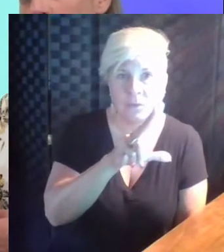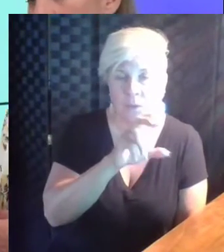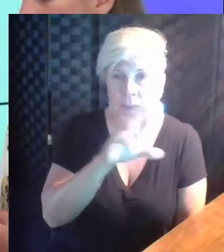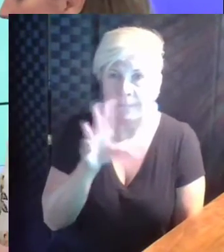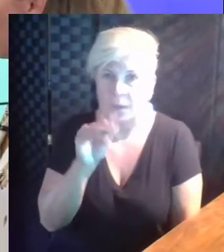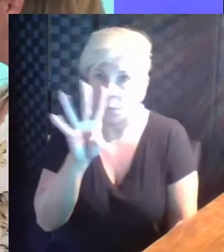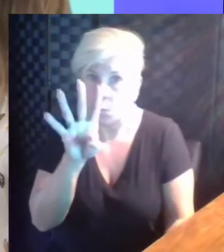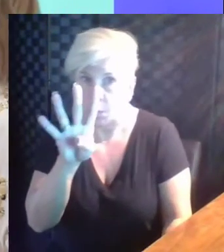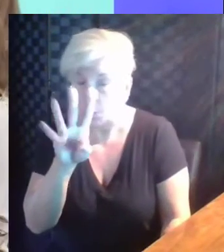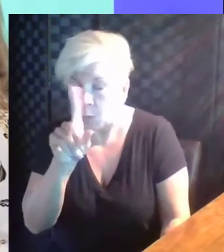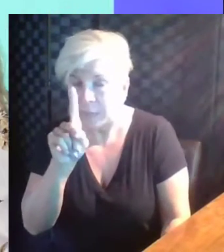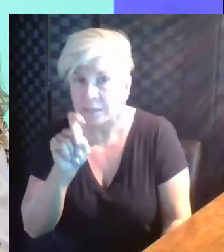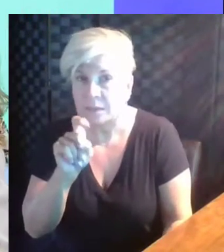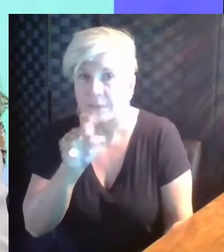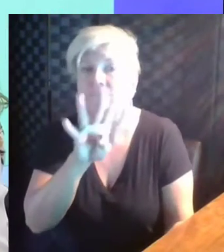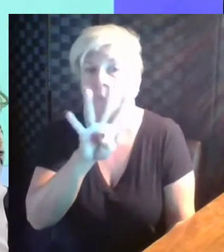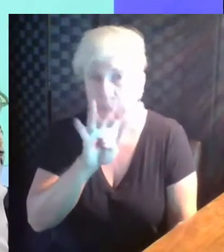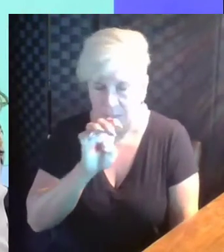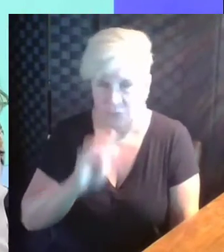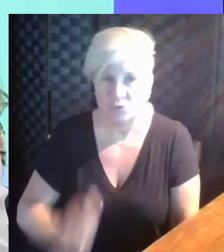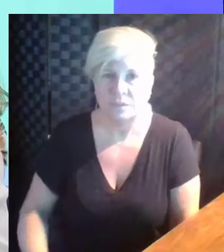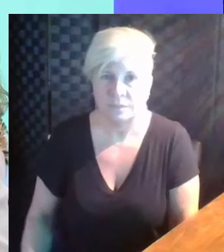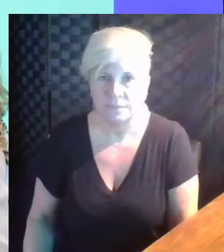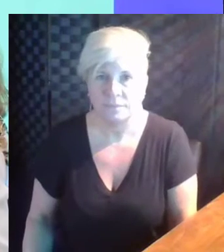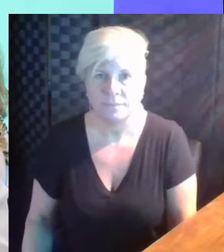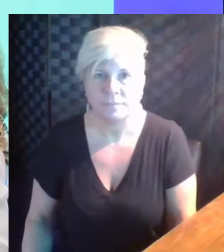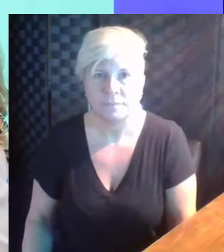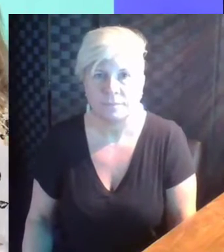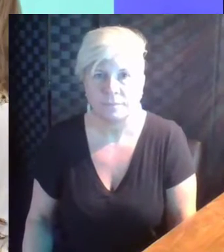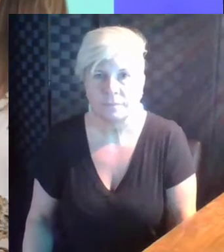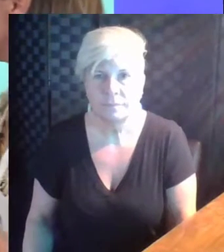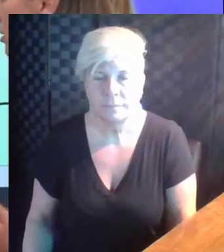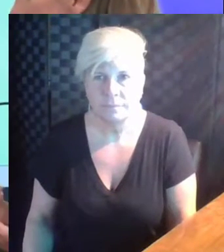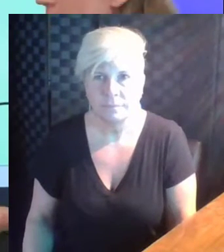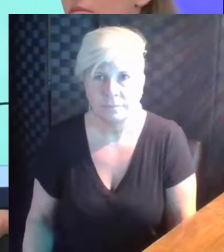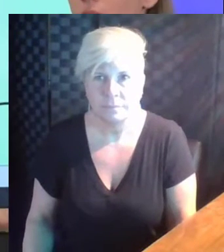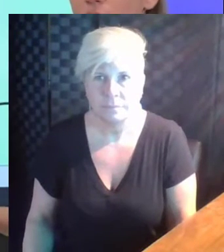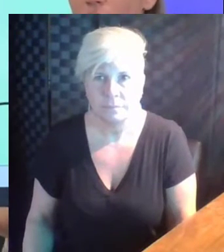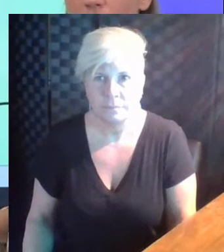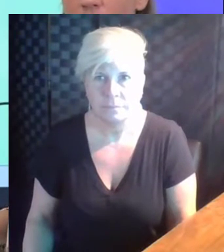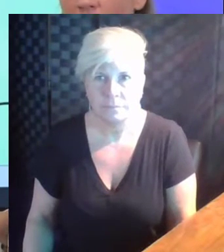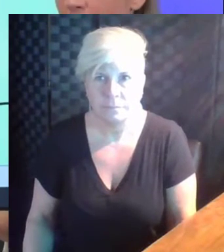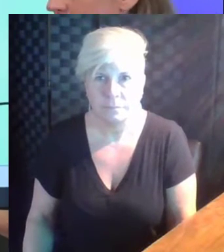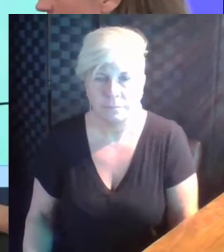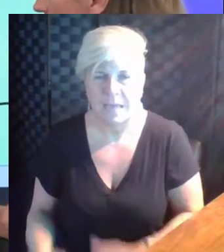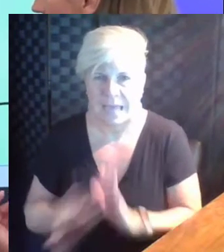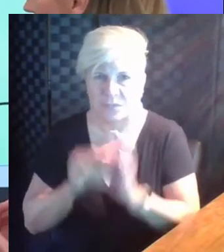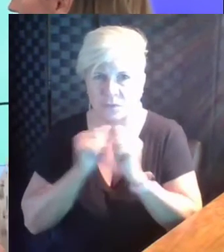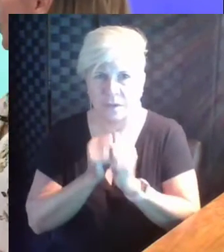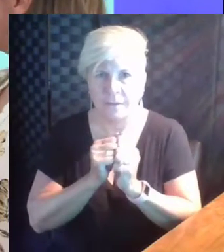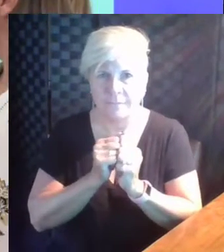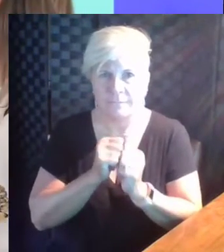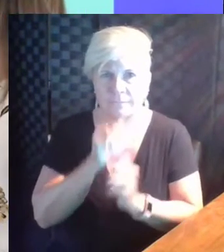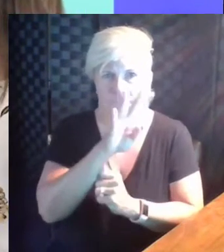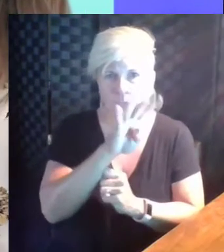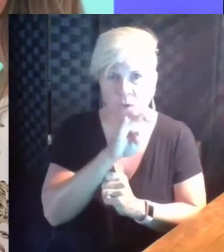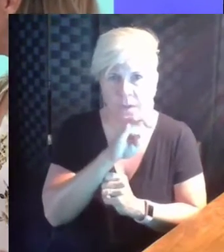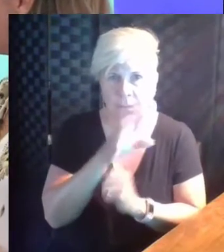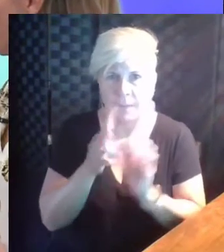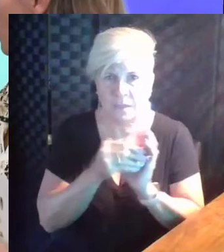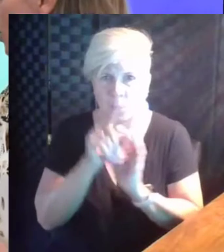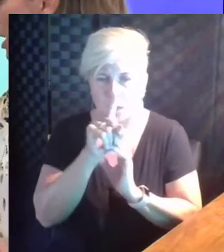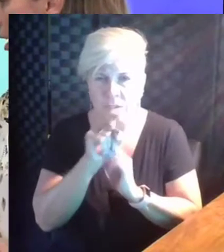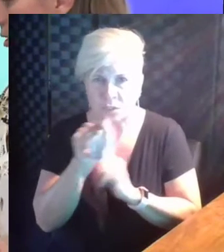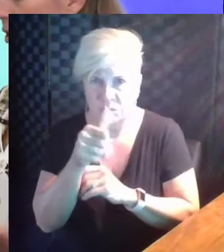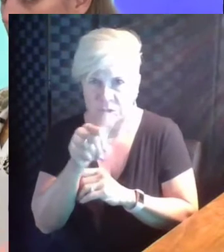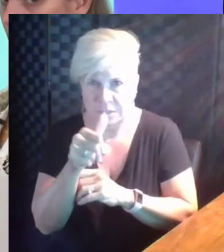plus 100 is going to give me 400. All right, well, let's add those together. Well,